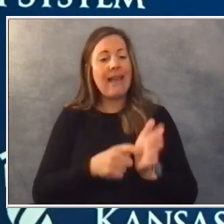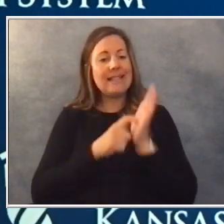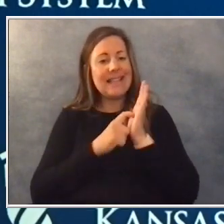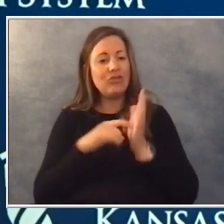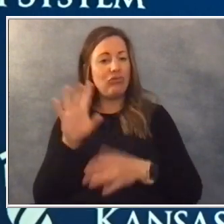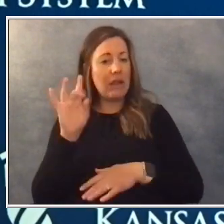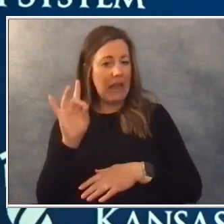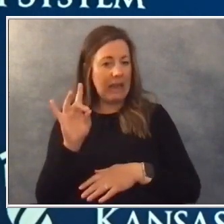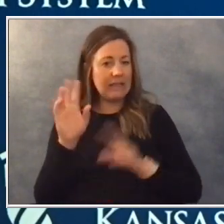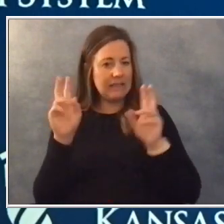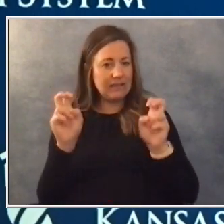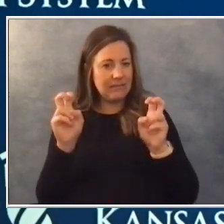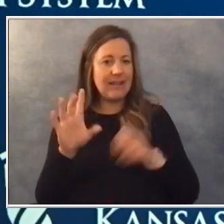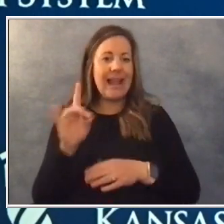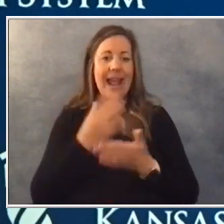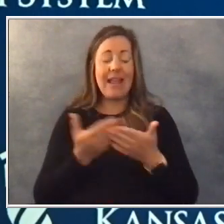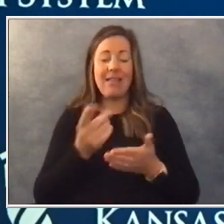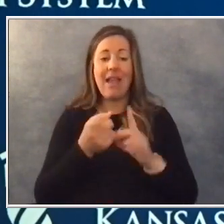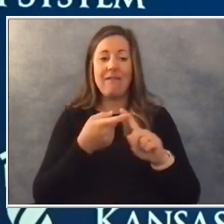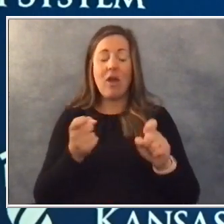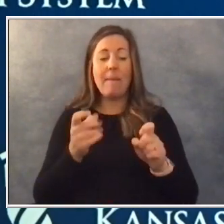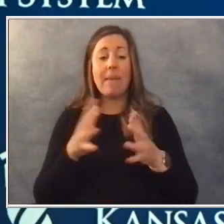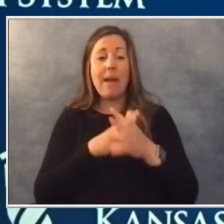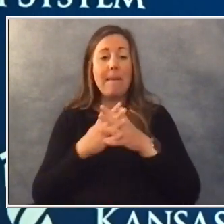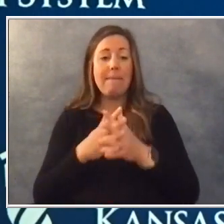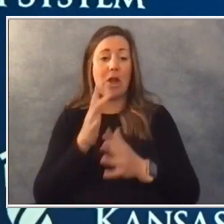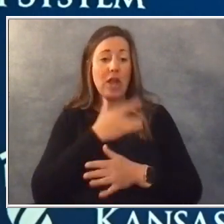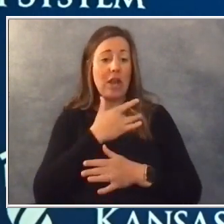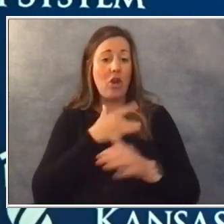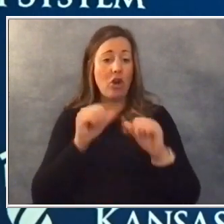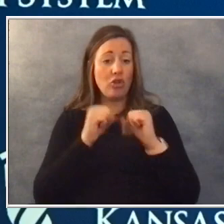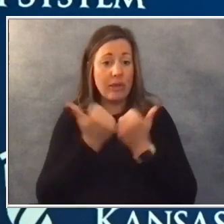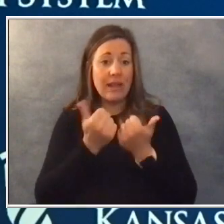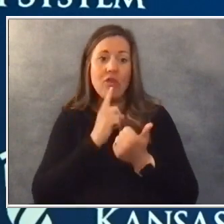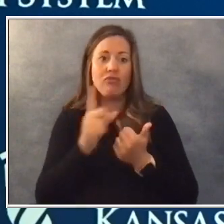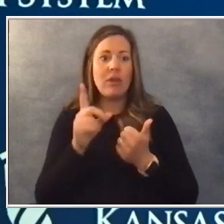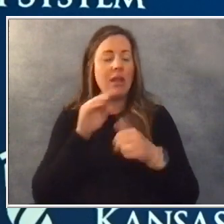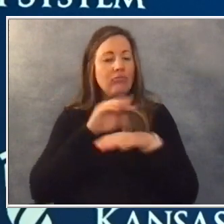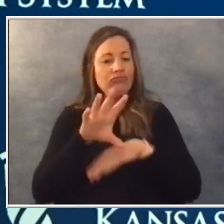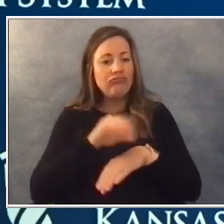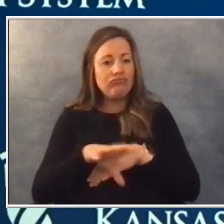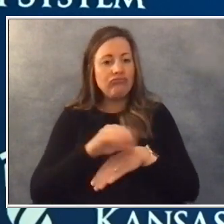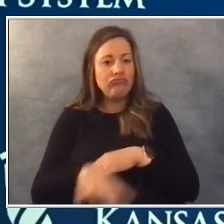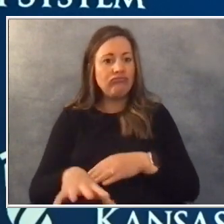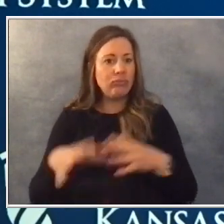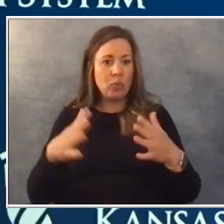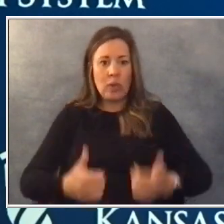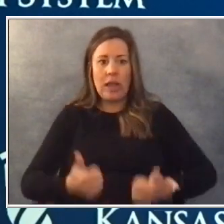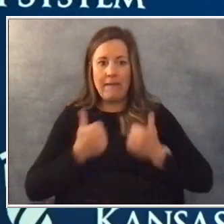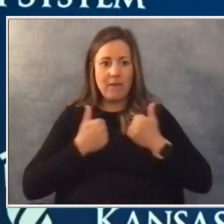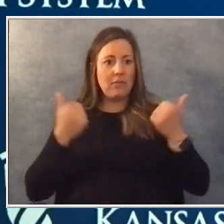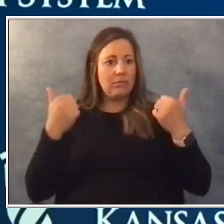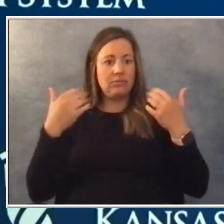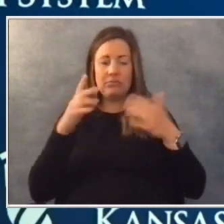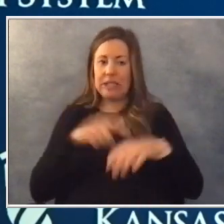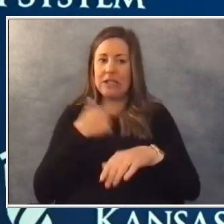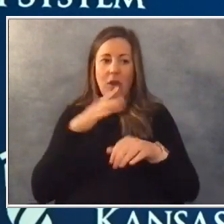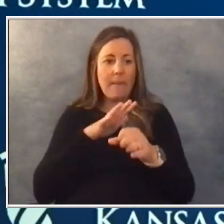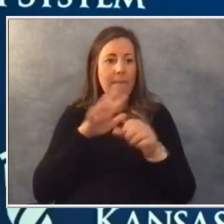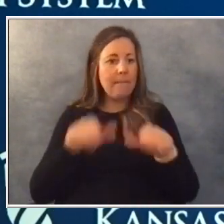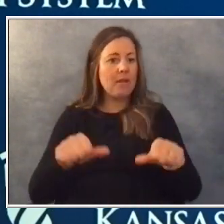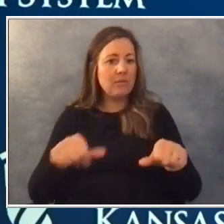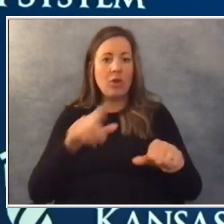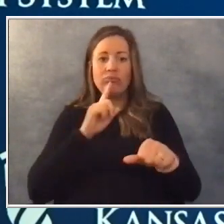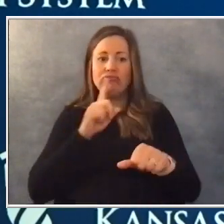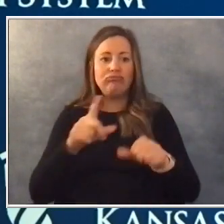Association's 8 things we all should do to live as long as and healthy as life as possible. And then if you keep having